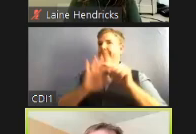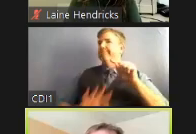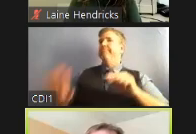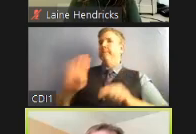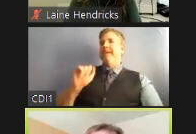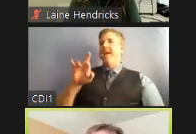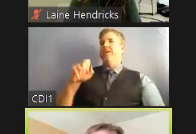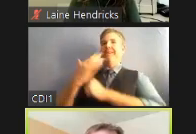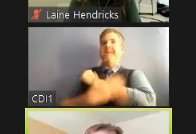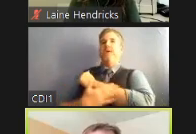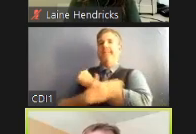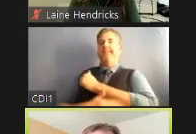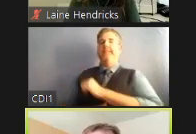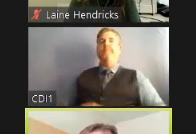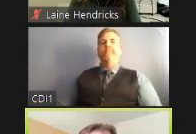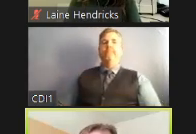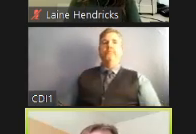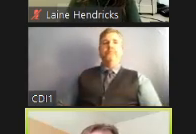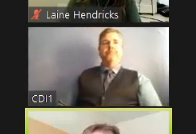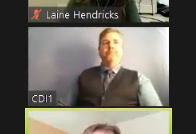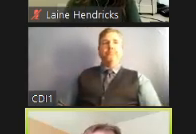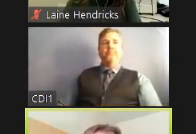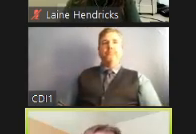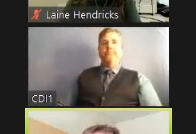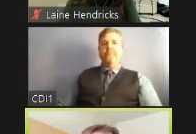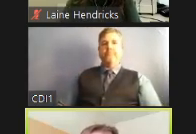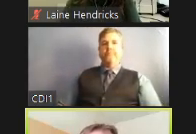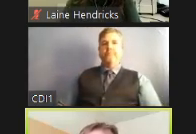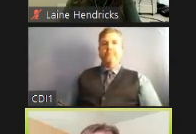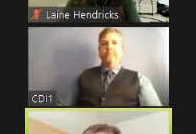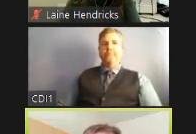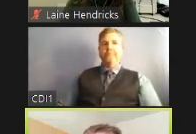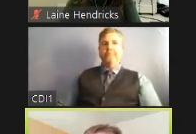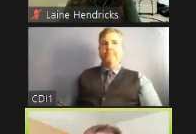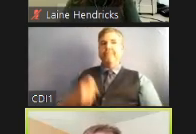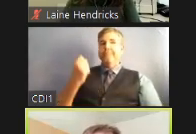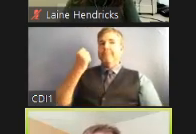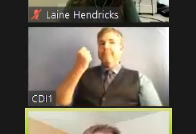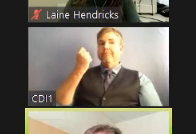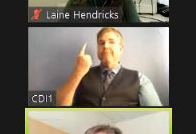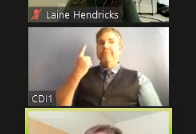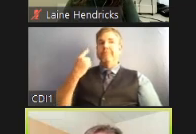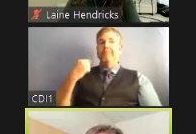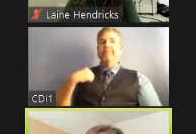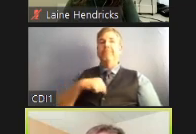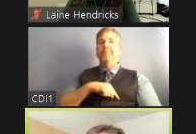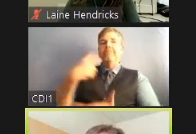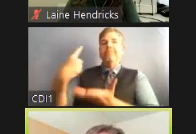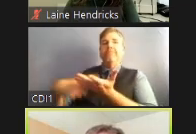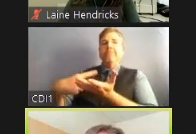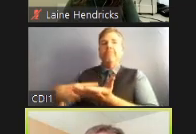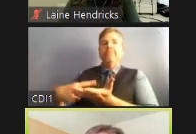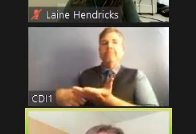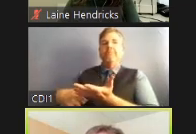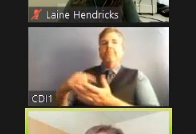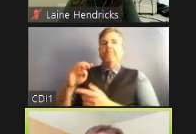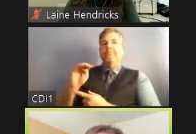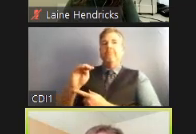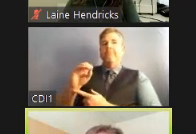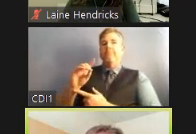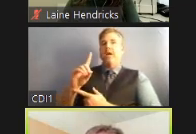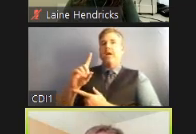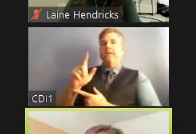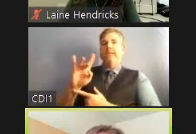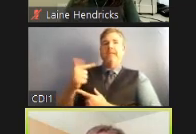This is we've been looking at modeling in the background. Health officers and as an epidemiologist,